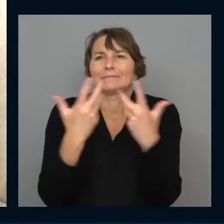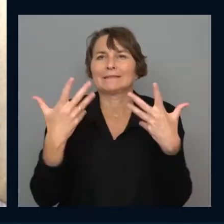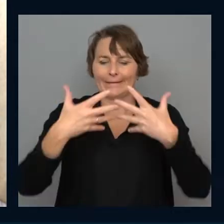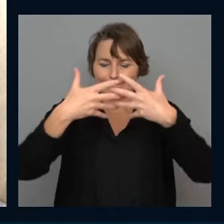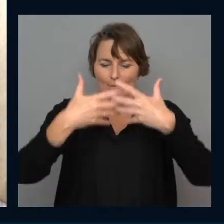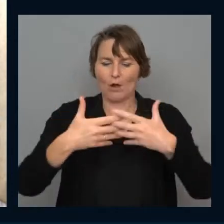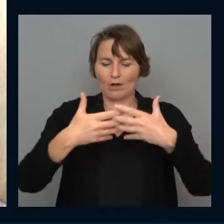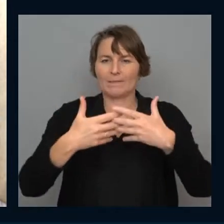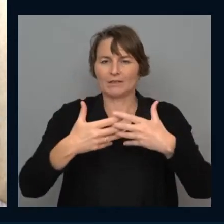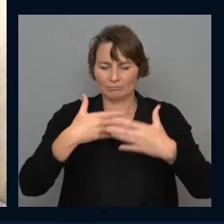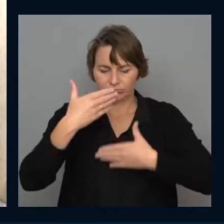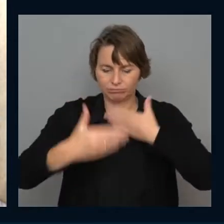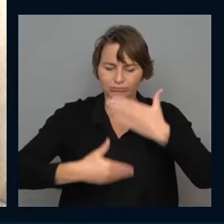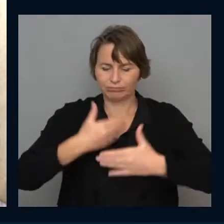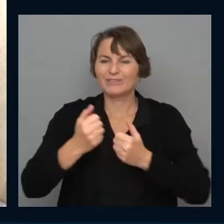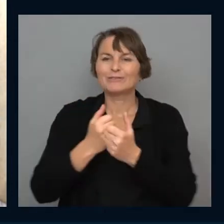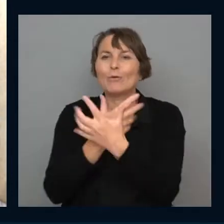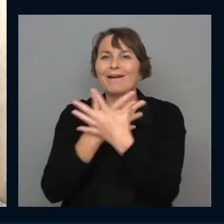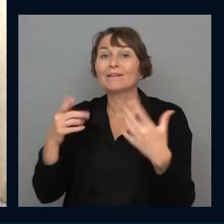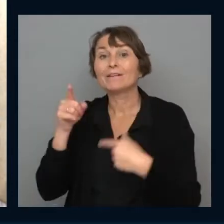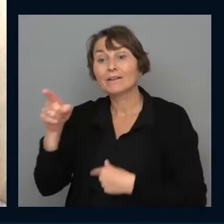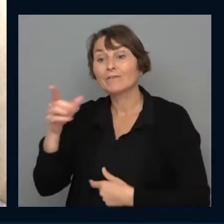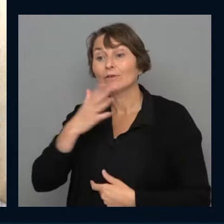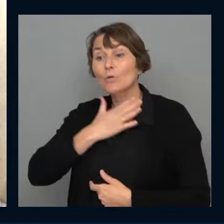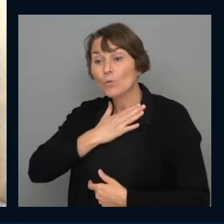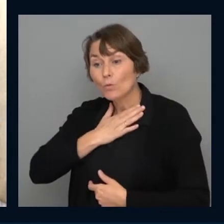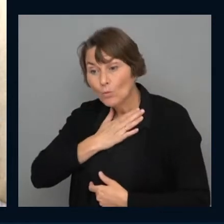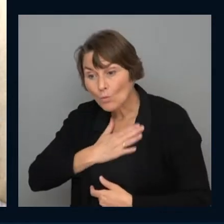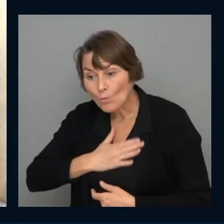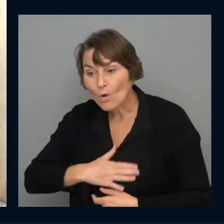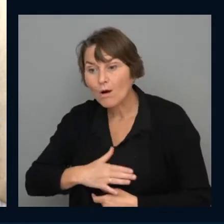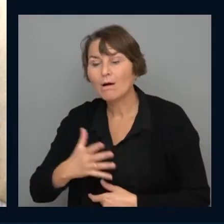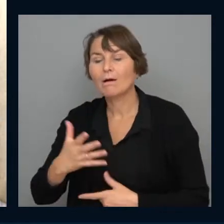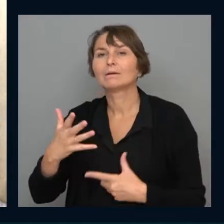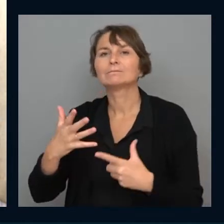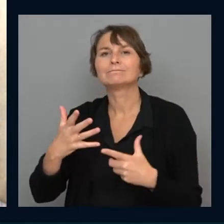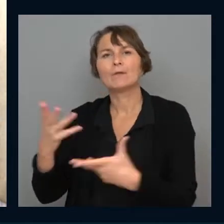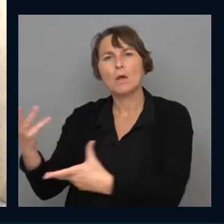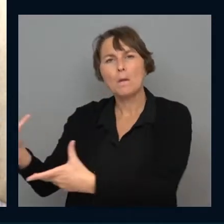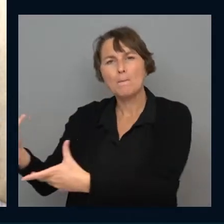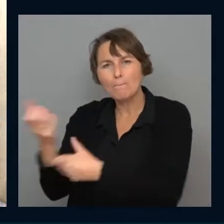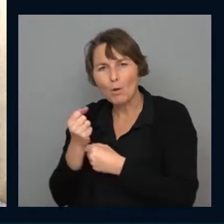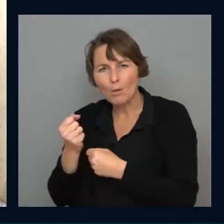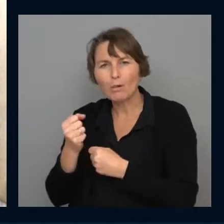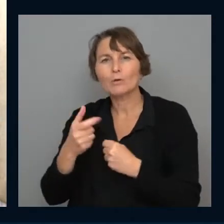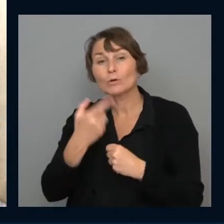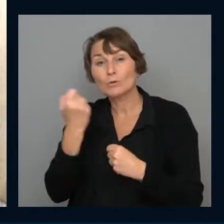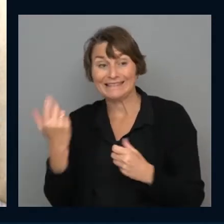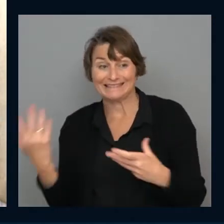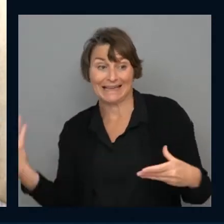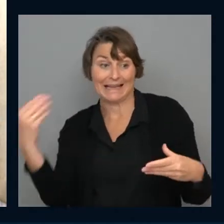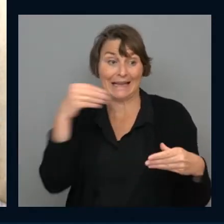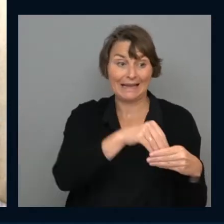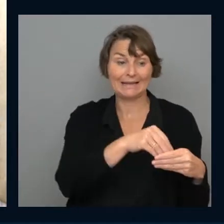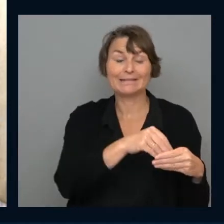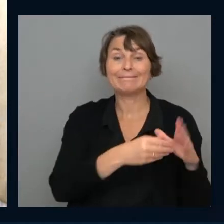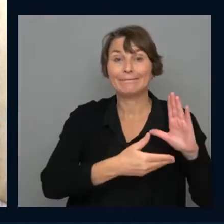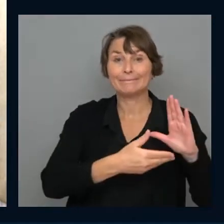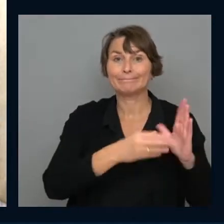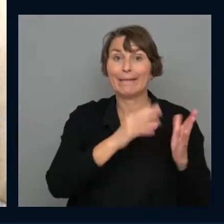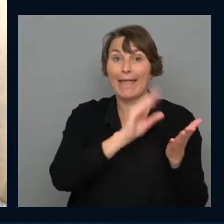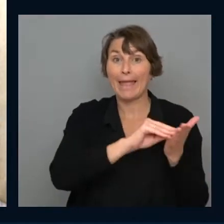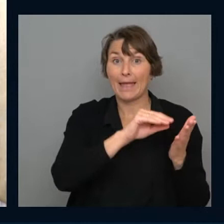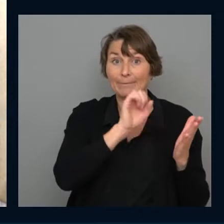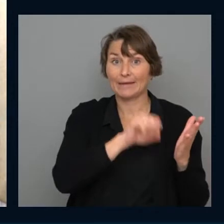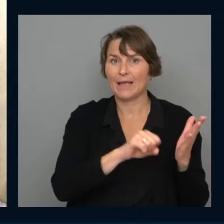GitHub. So if you wanted when the pull request ends to send a notification, you absolutely can do that as well. Right? What's kind of neat right now,